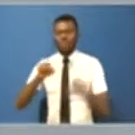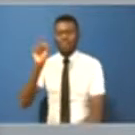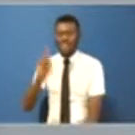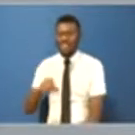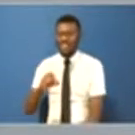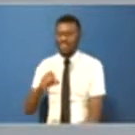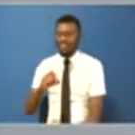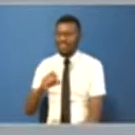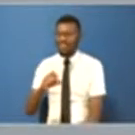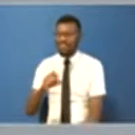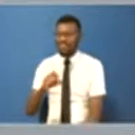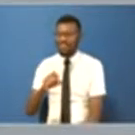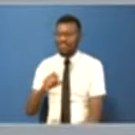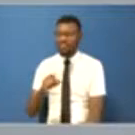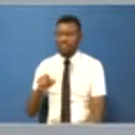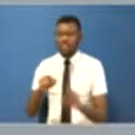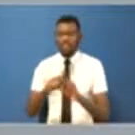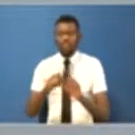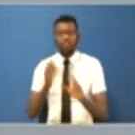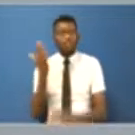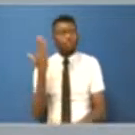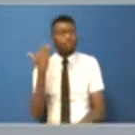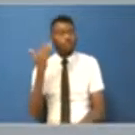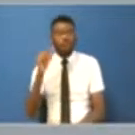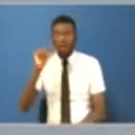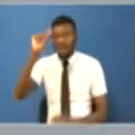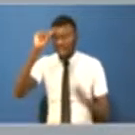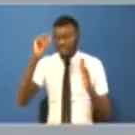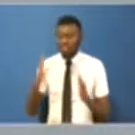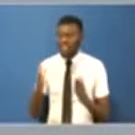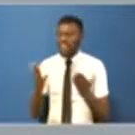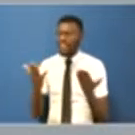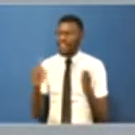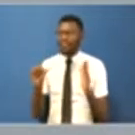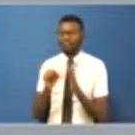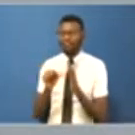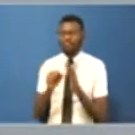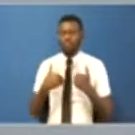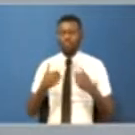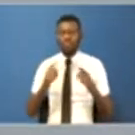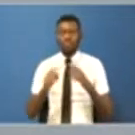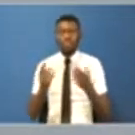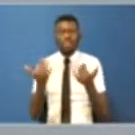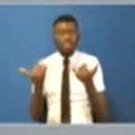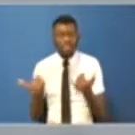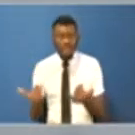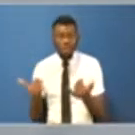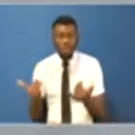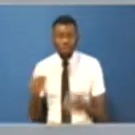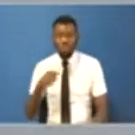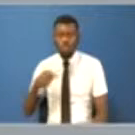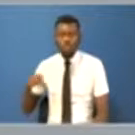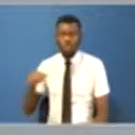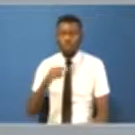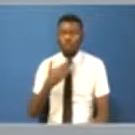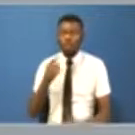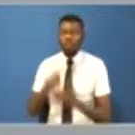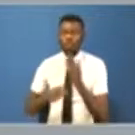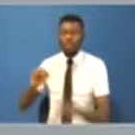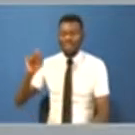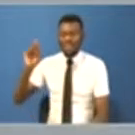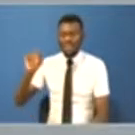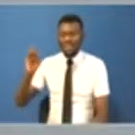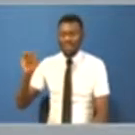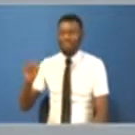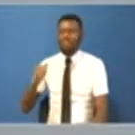it had a lot to do with the previous governor but now when we get in we are making sure that the nms will hand